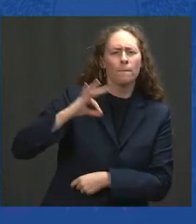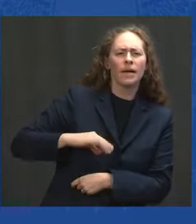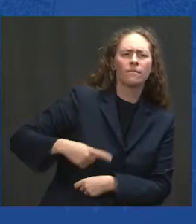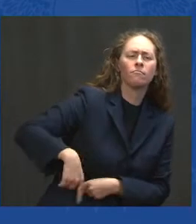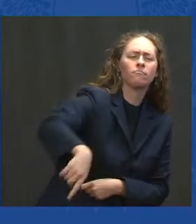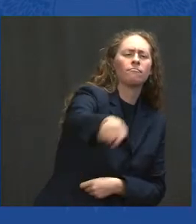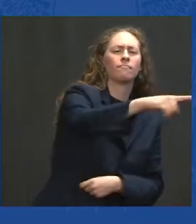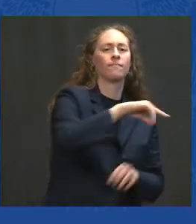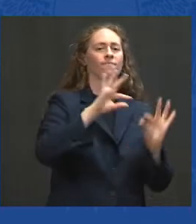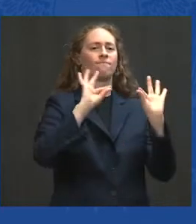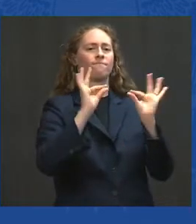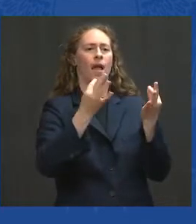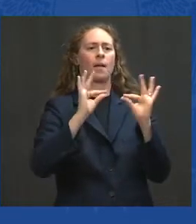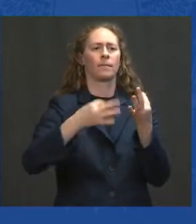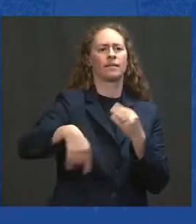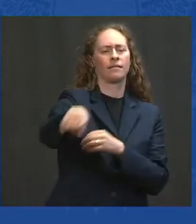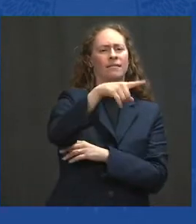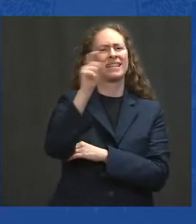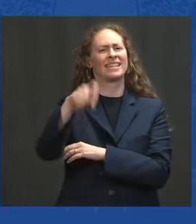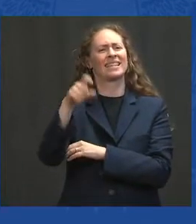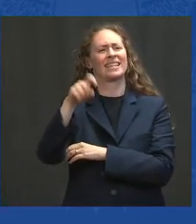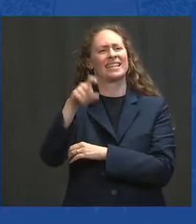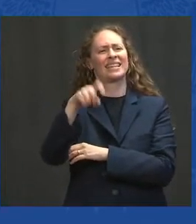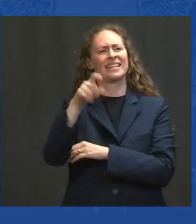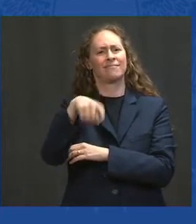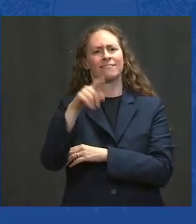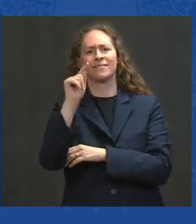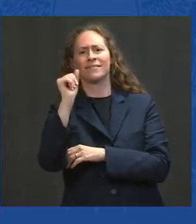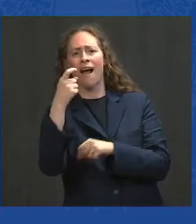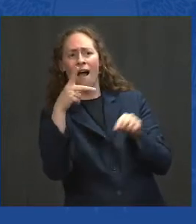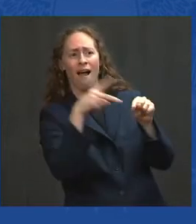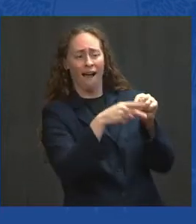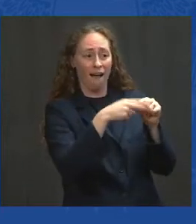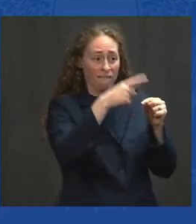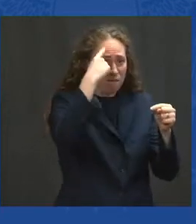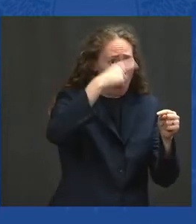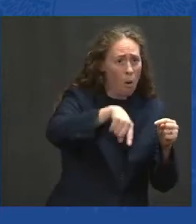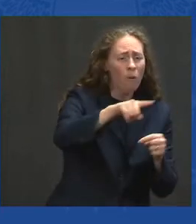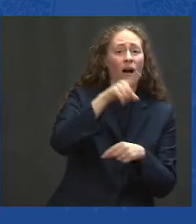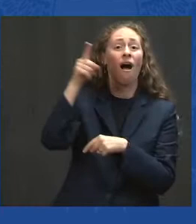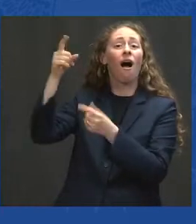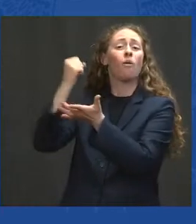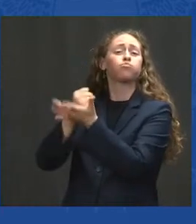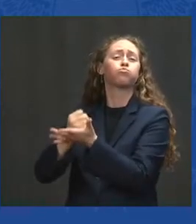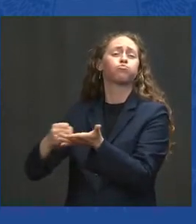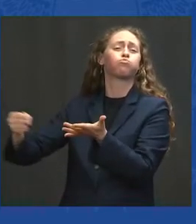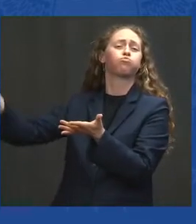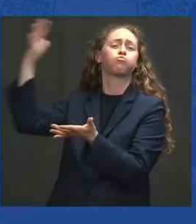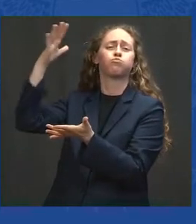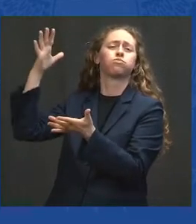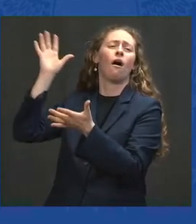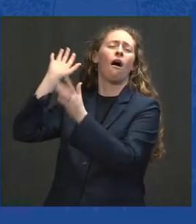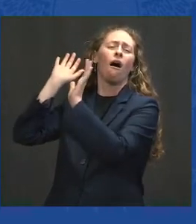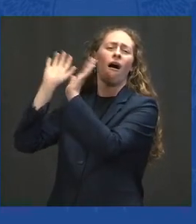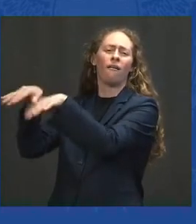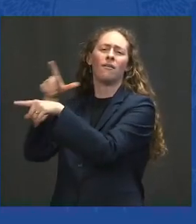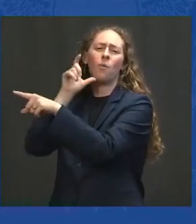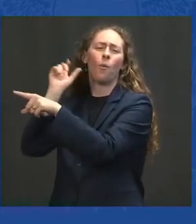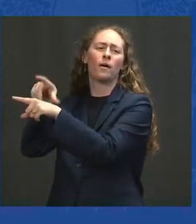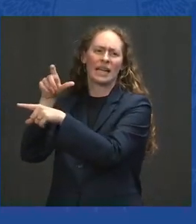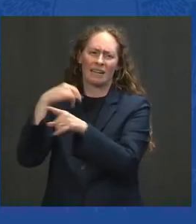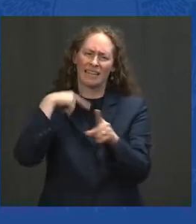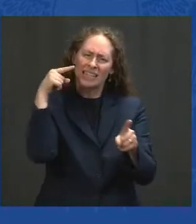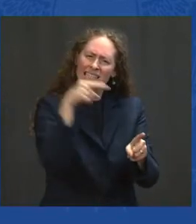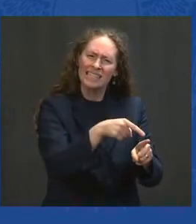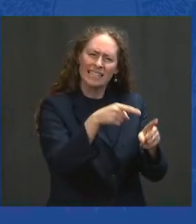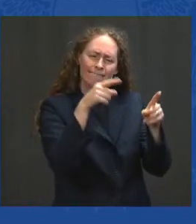who need a tax cut aren't the folks at the top. They've got plenty of tax cuts. They're doing just fine. But it's the people in the middle, the folks